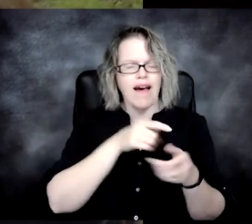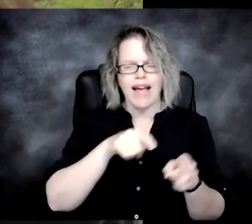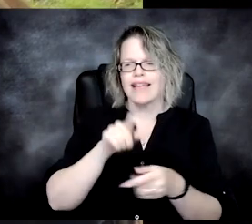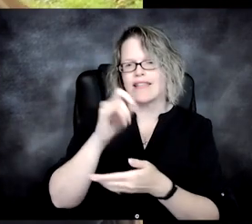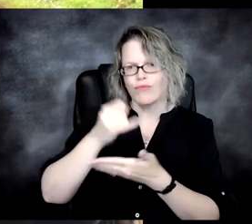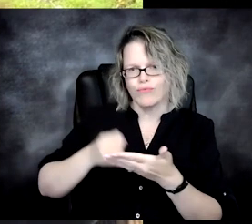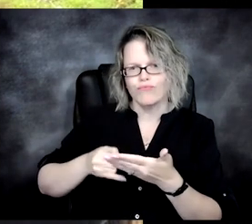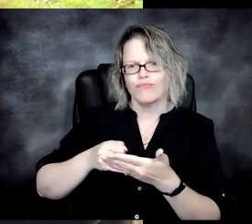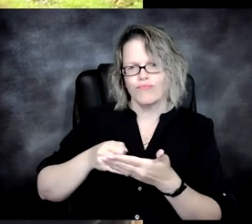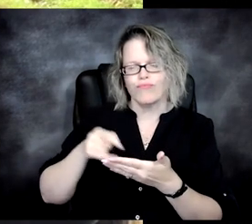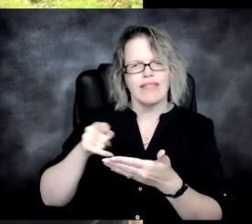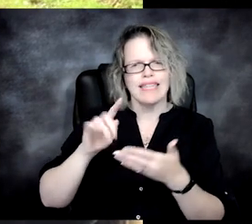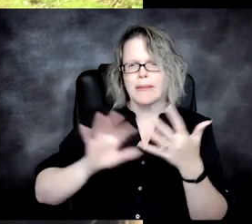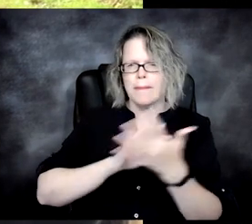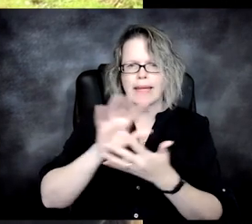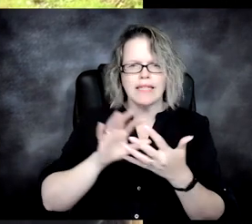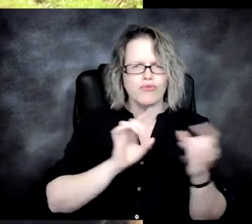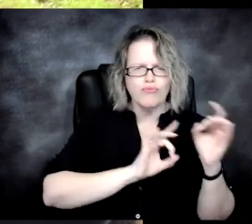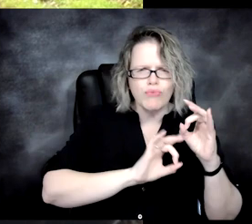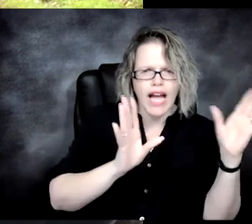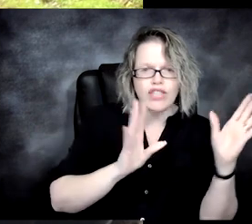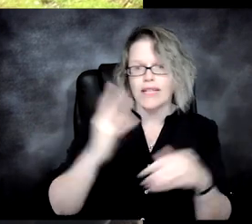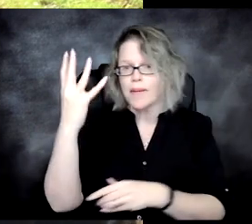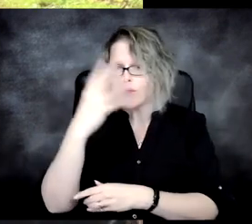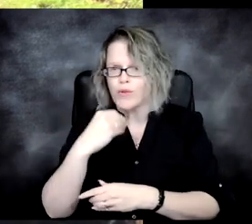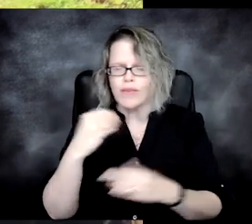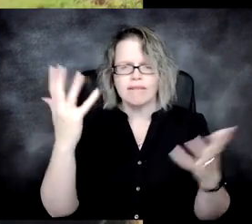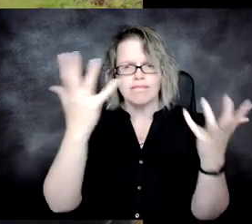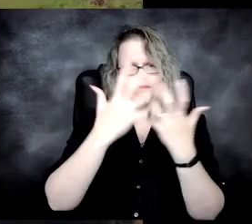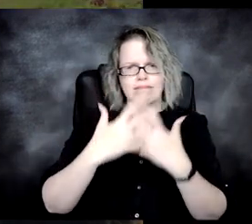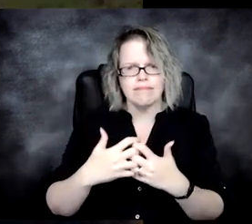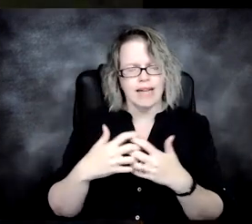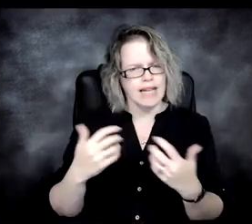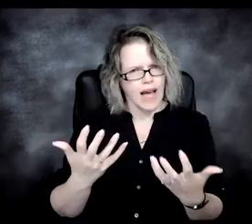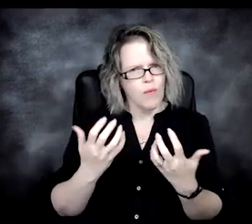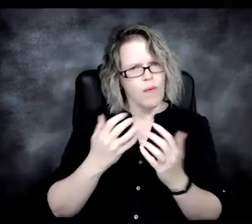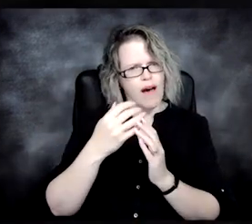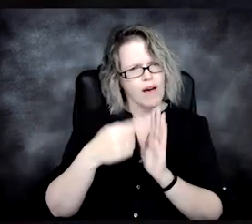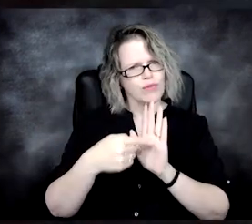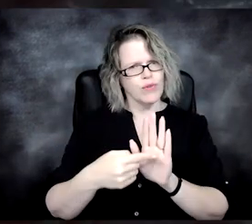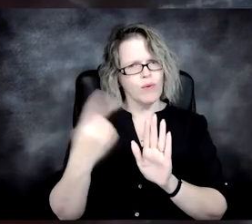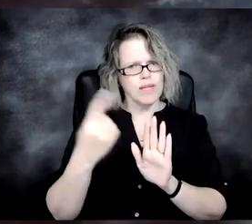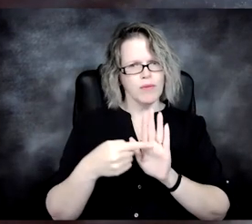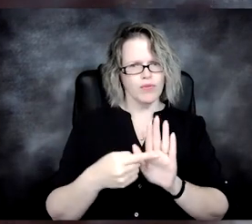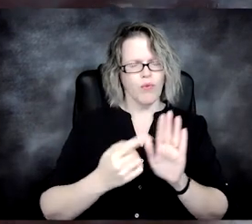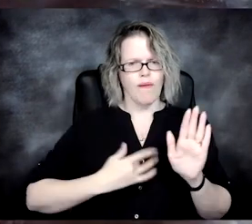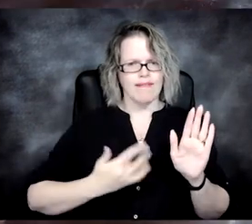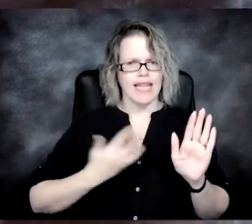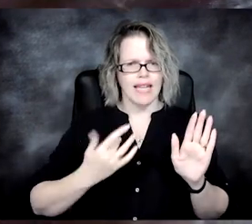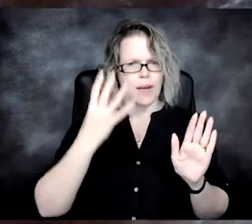an incredible mixture, I think, of tragedy and beauty combined into a song. And I really wanted to paint a piece that could almost imitate that exact